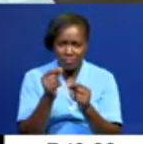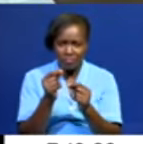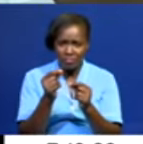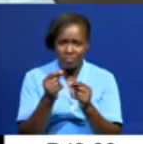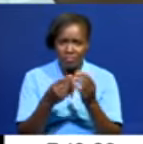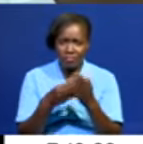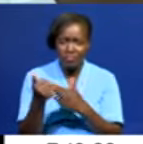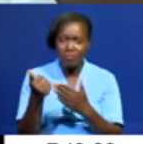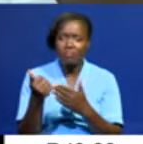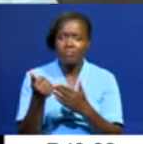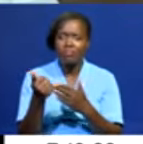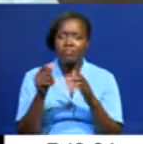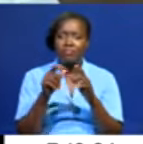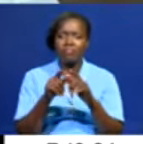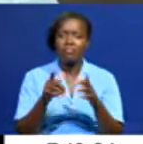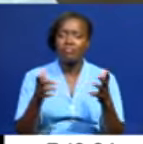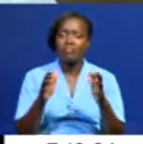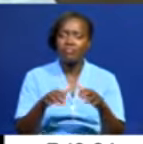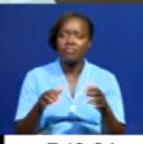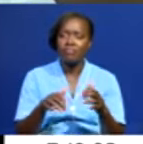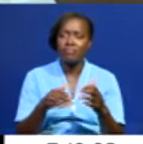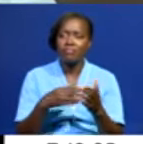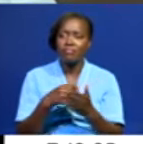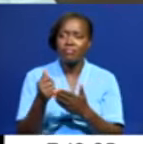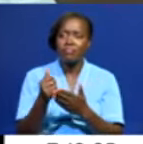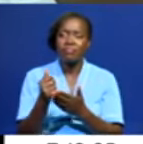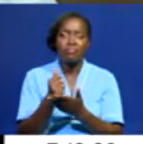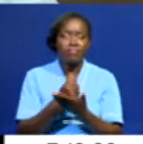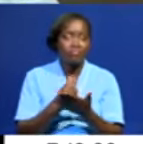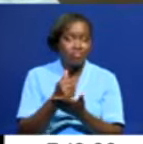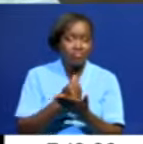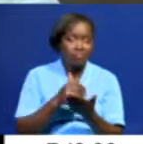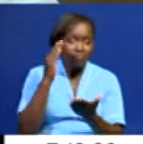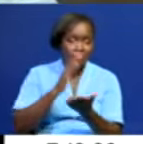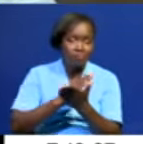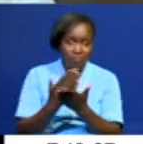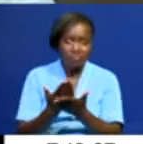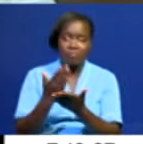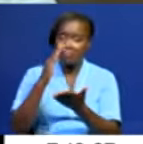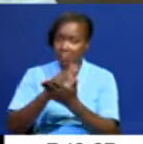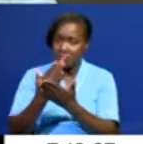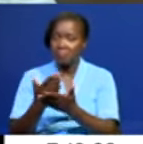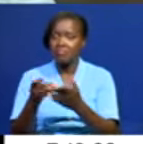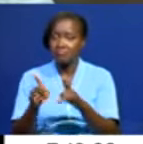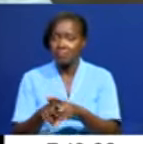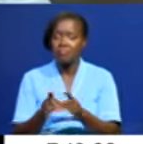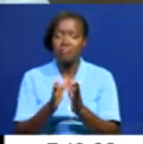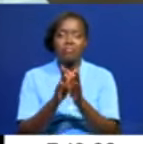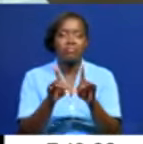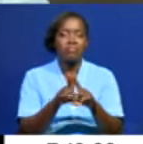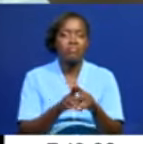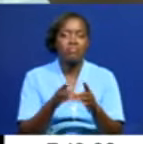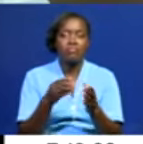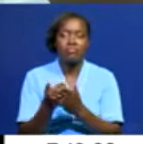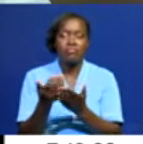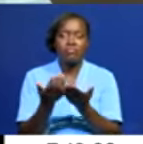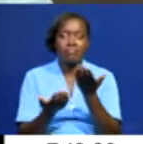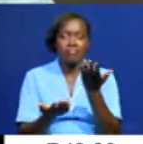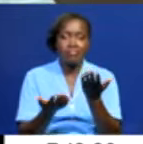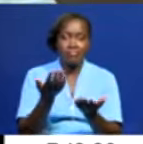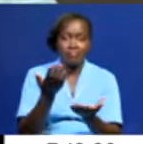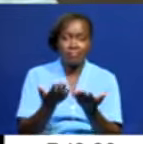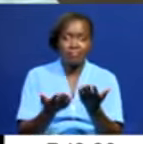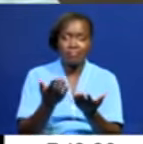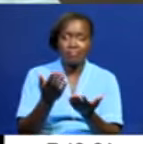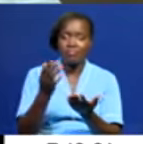muhogo mashambani, tunauza muhogo ukiwa kama muhogo. Alafu tulikuwa tunanunua korosho, tunapima na kilo.